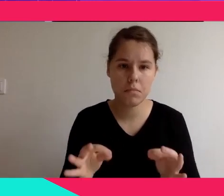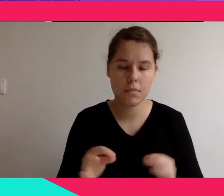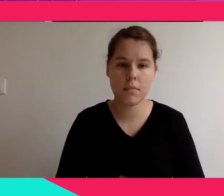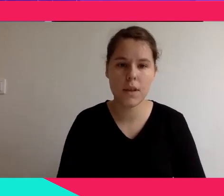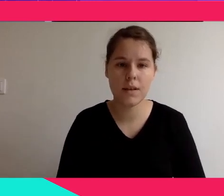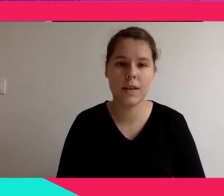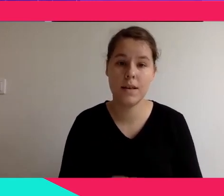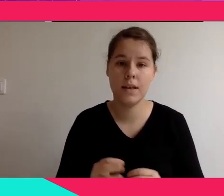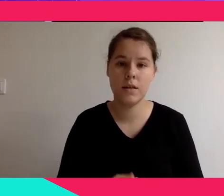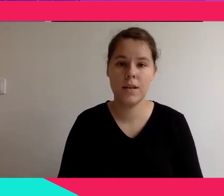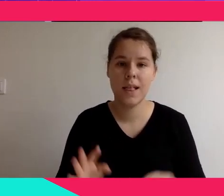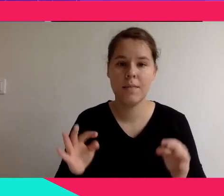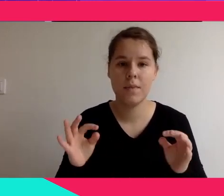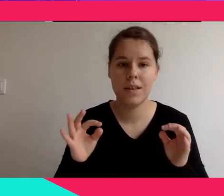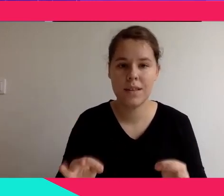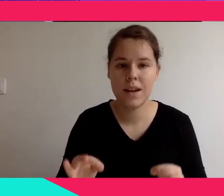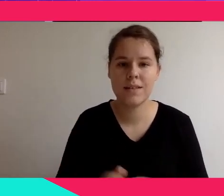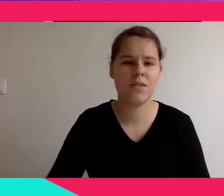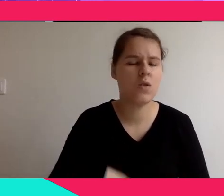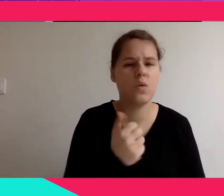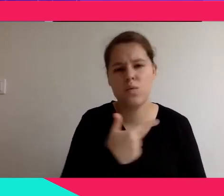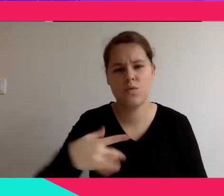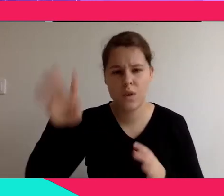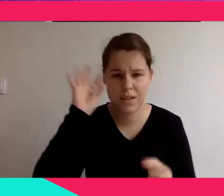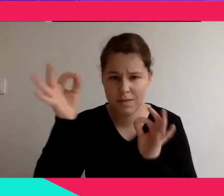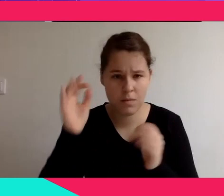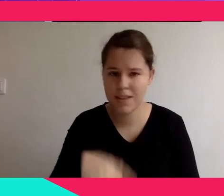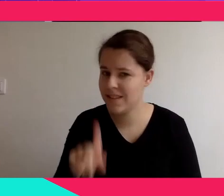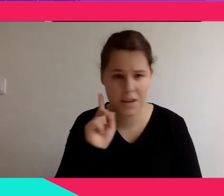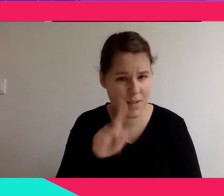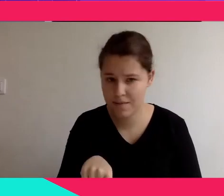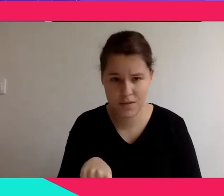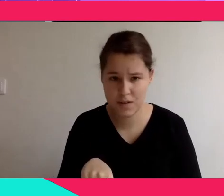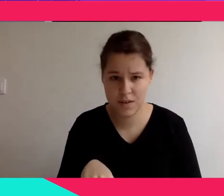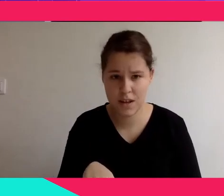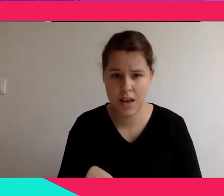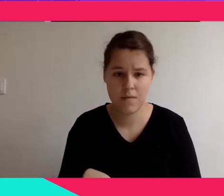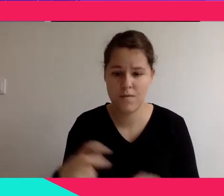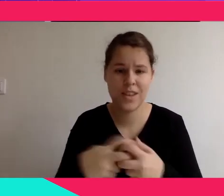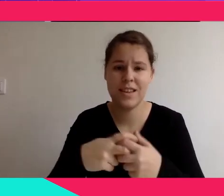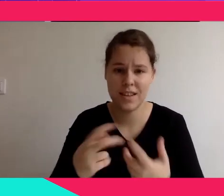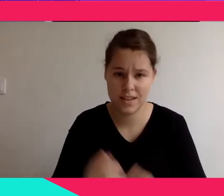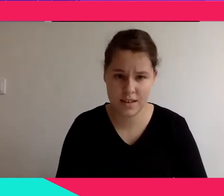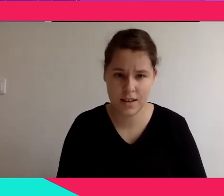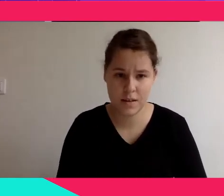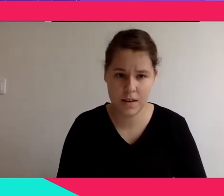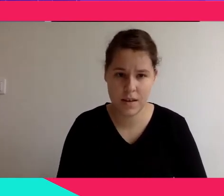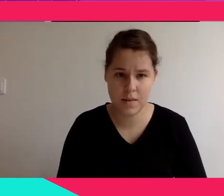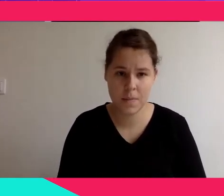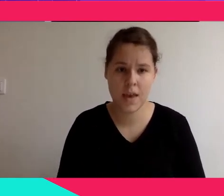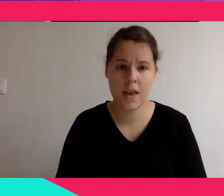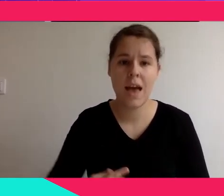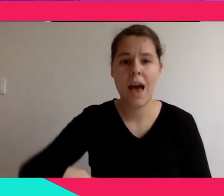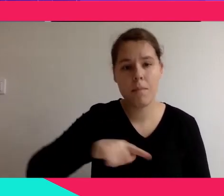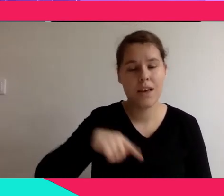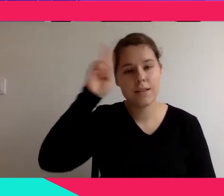information floating around the internet, being a knowledge institution based in research and based in trustworthy data